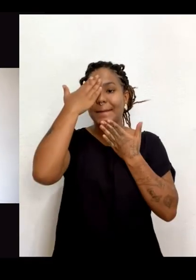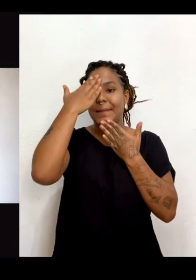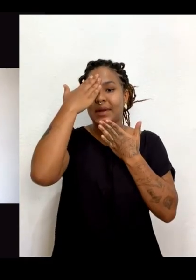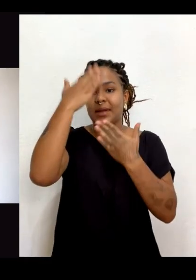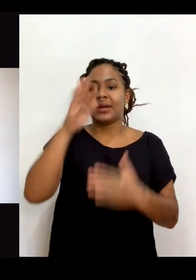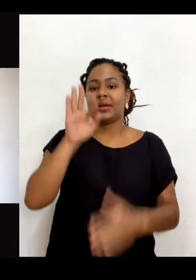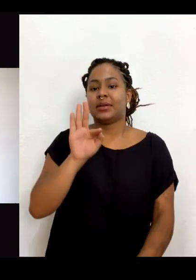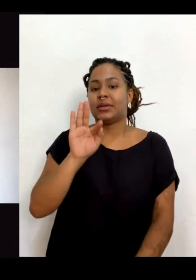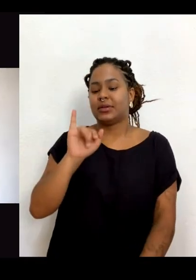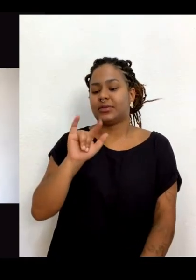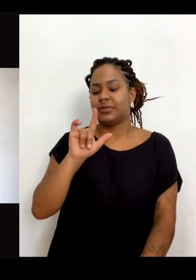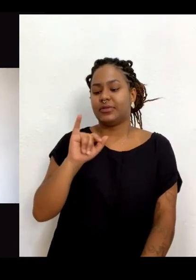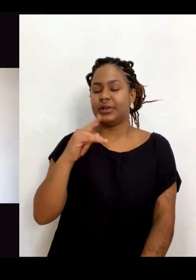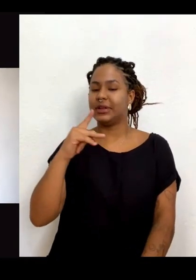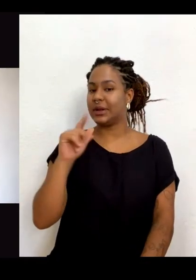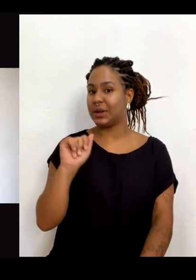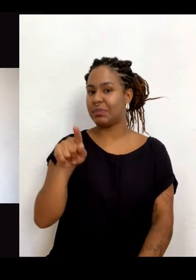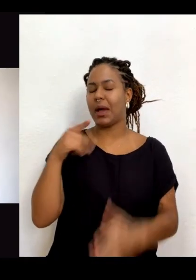um